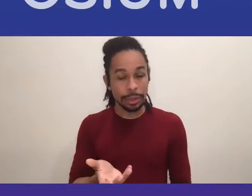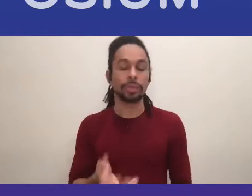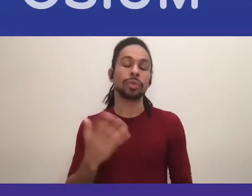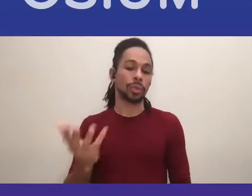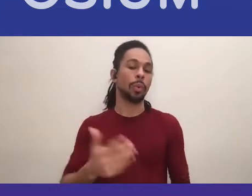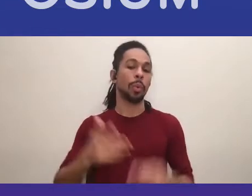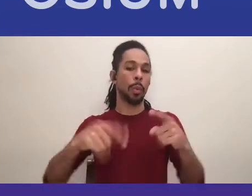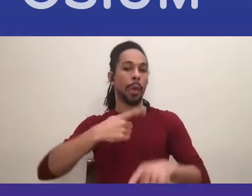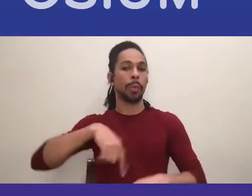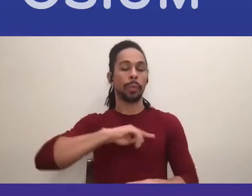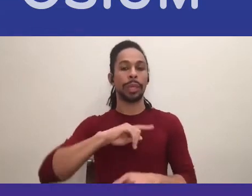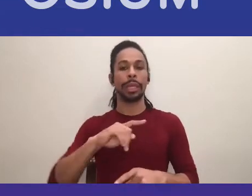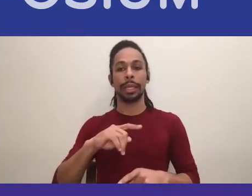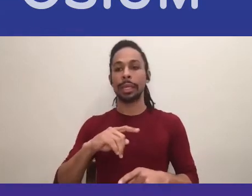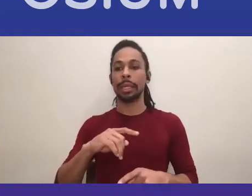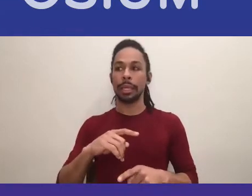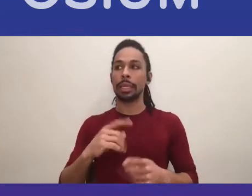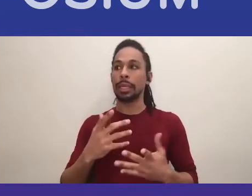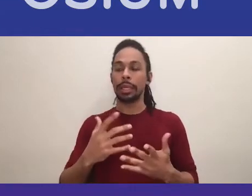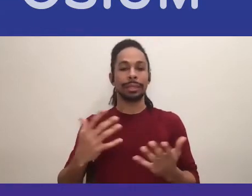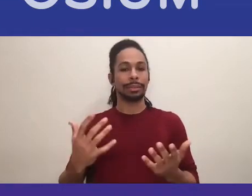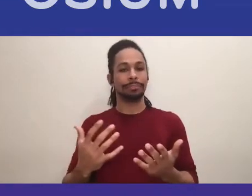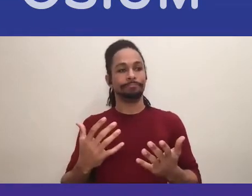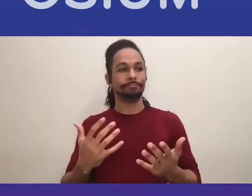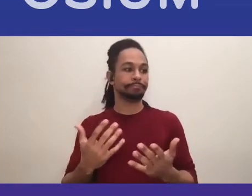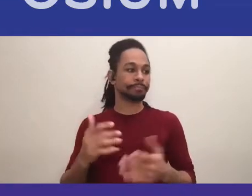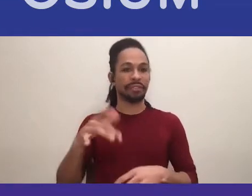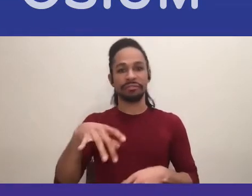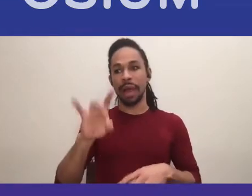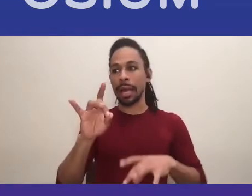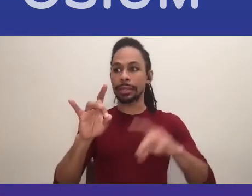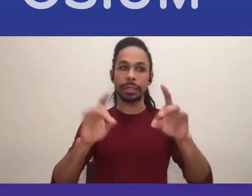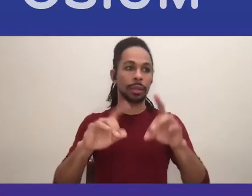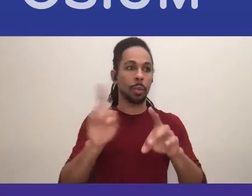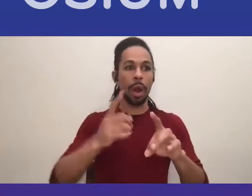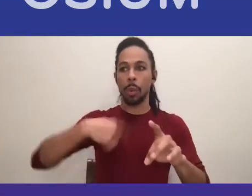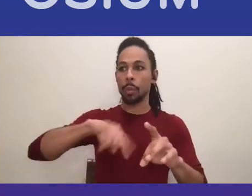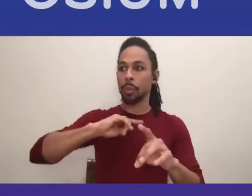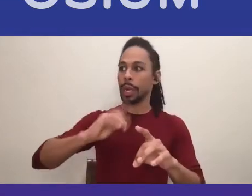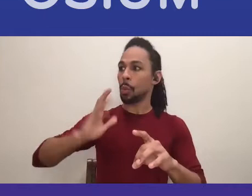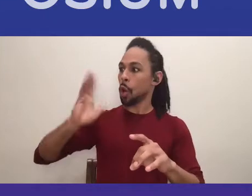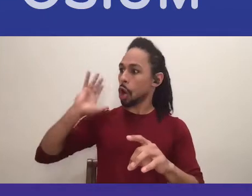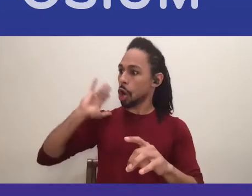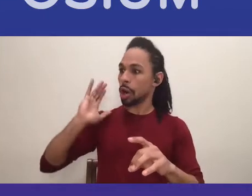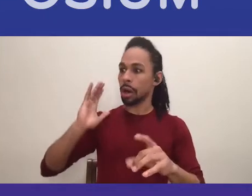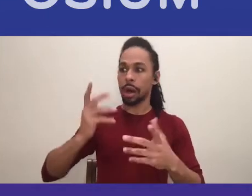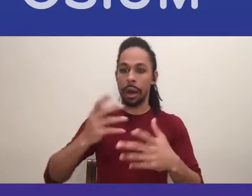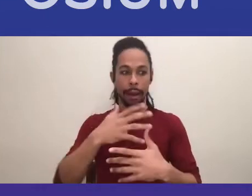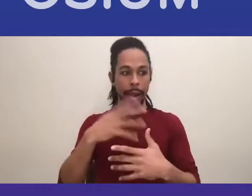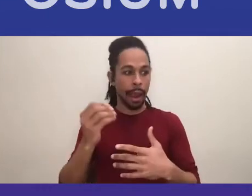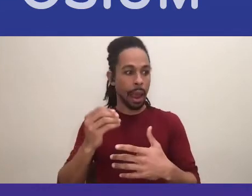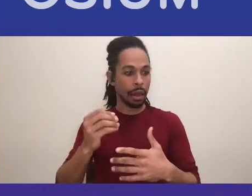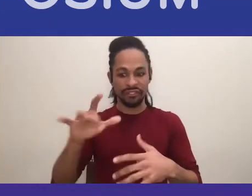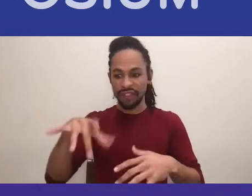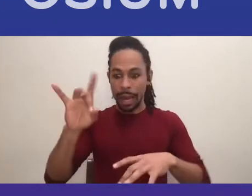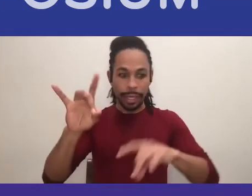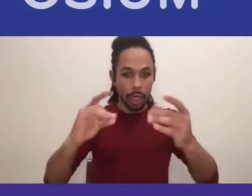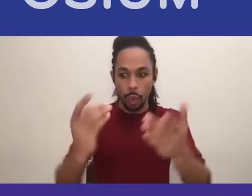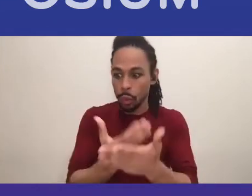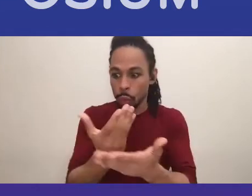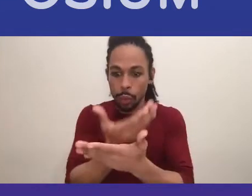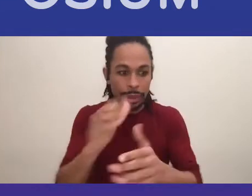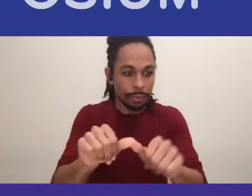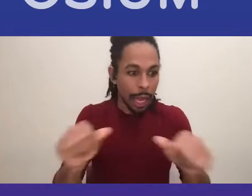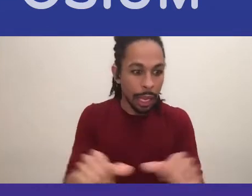taking the places we've just gone to and trying to stay in them, but being mindful of the past, as Claudia has reiterated for us,